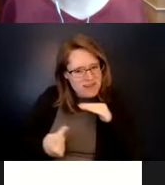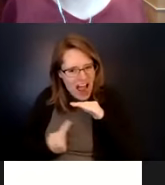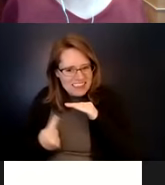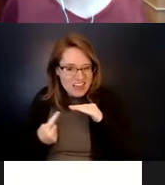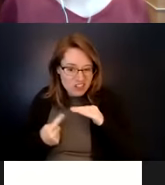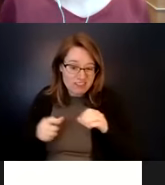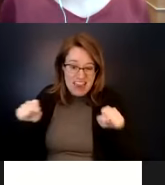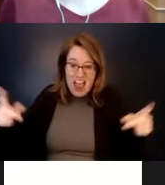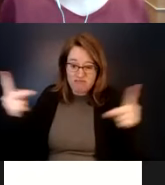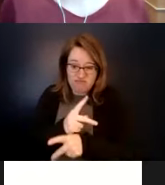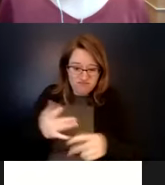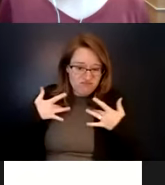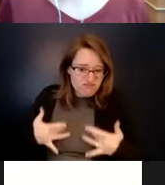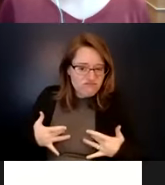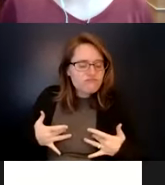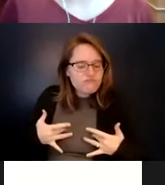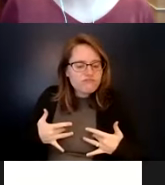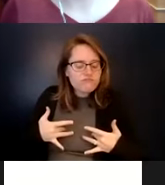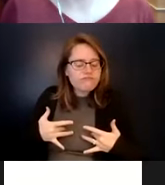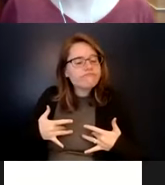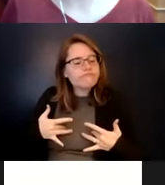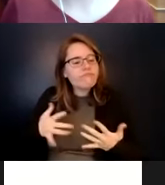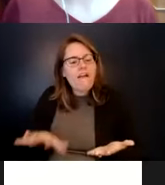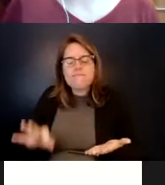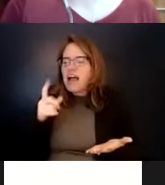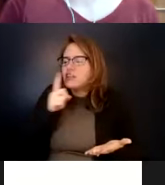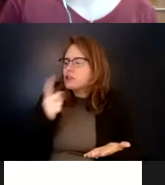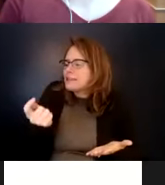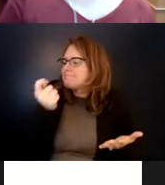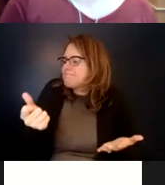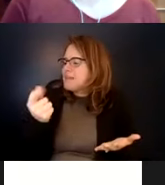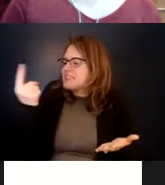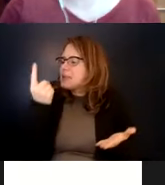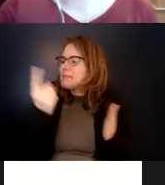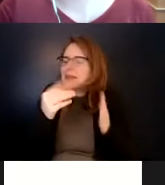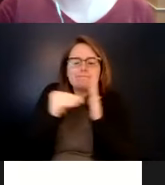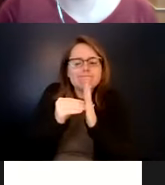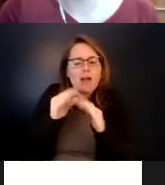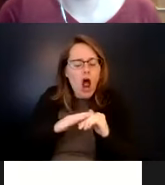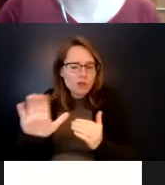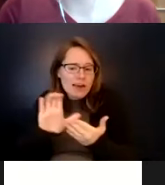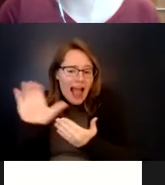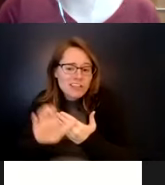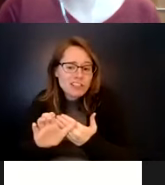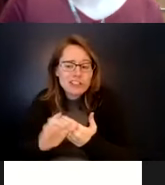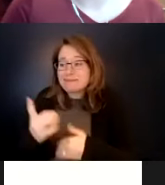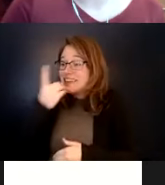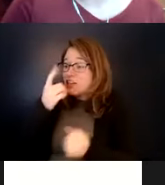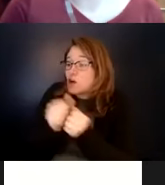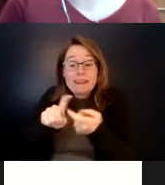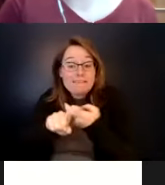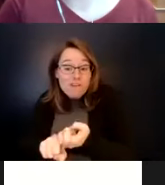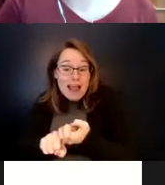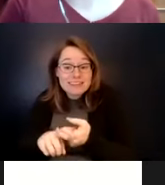depression. So find just a little something to put on the calendar, like dinner with friends or a